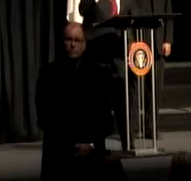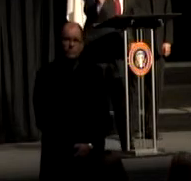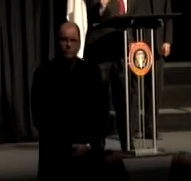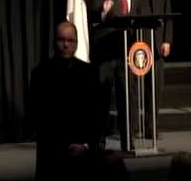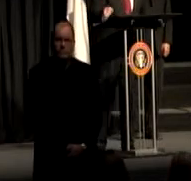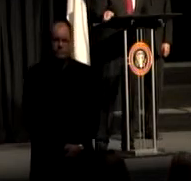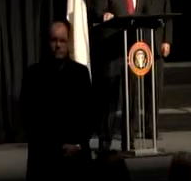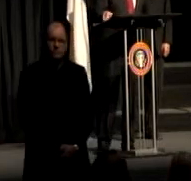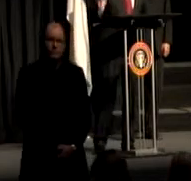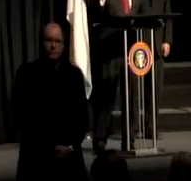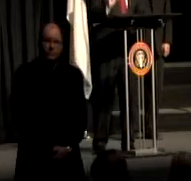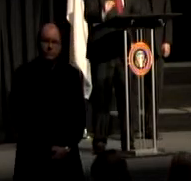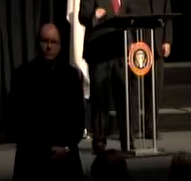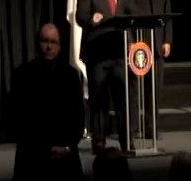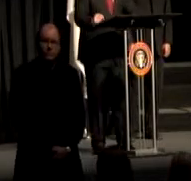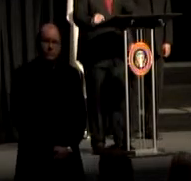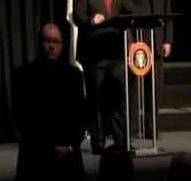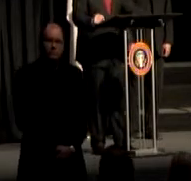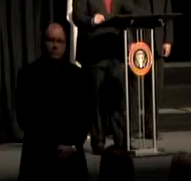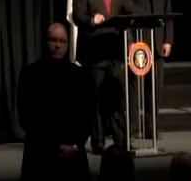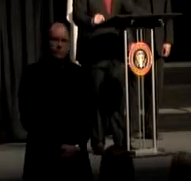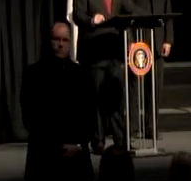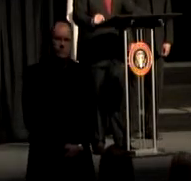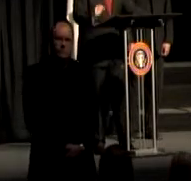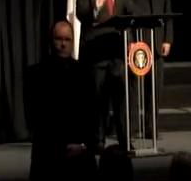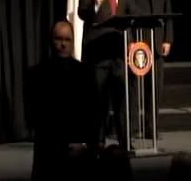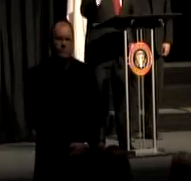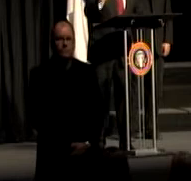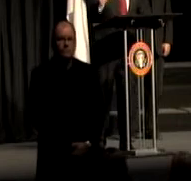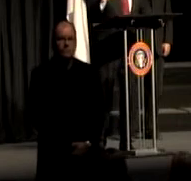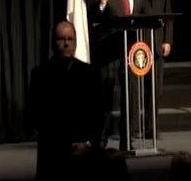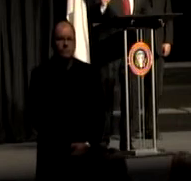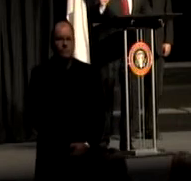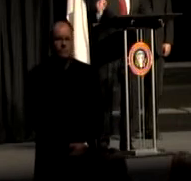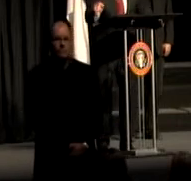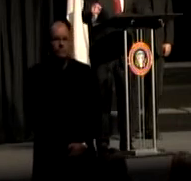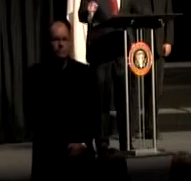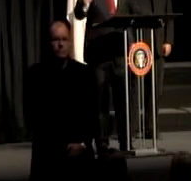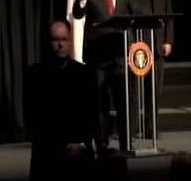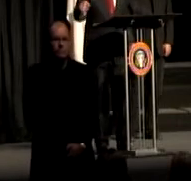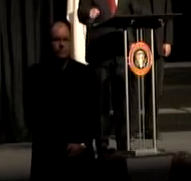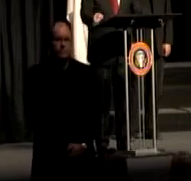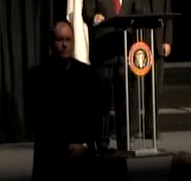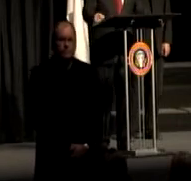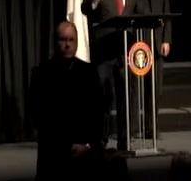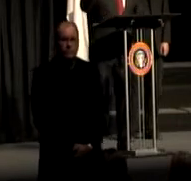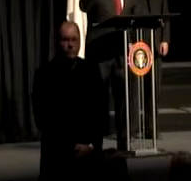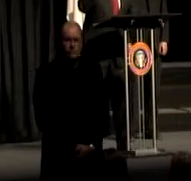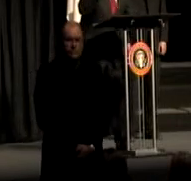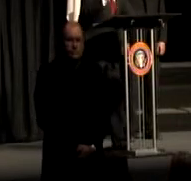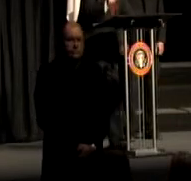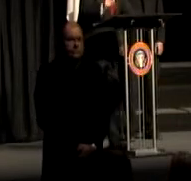is against you and it's against the body of Christ and they do not want us to succeed